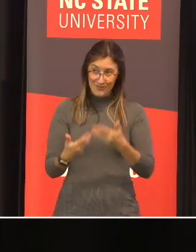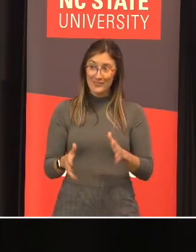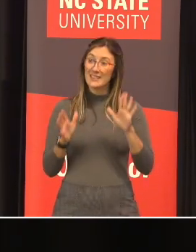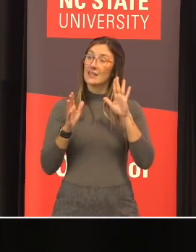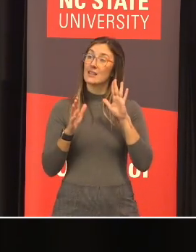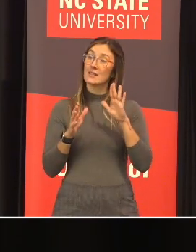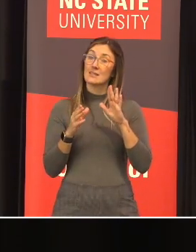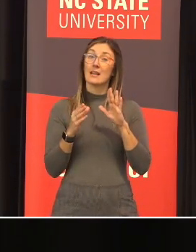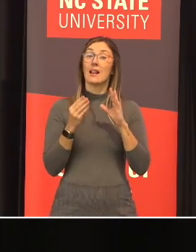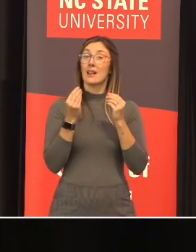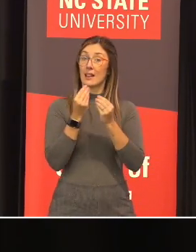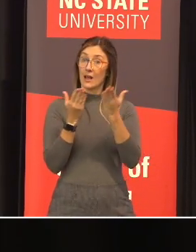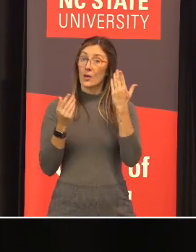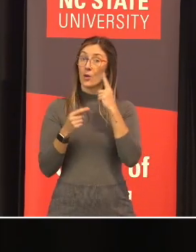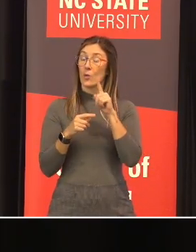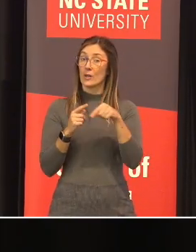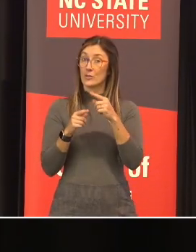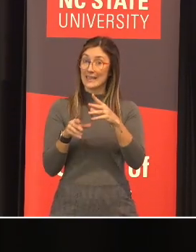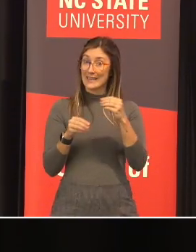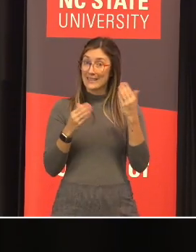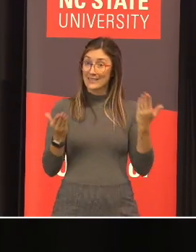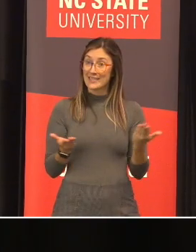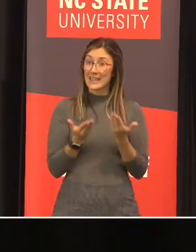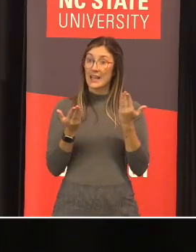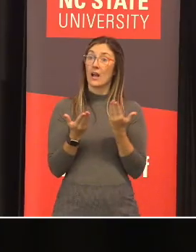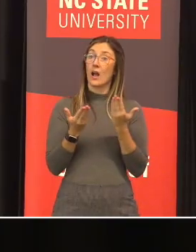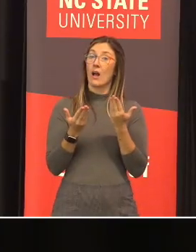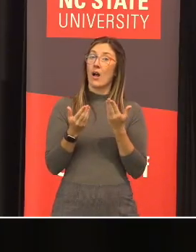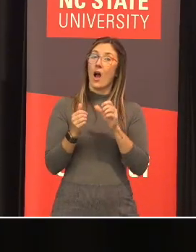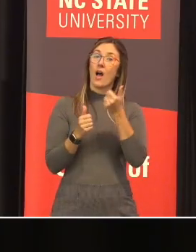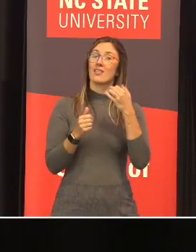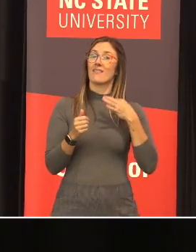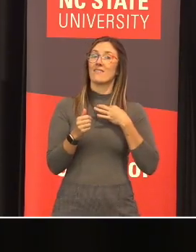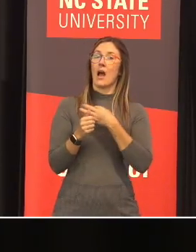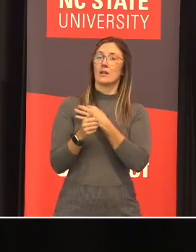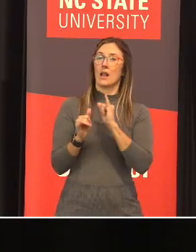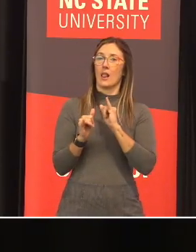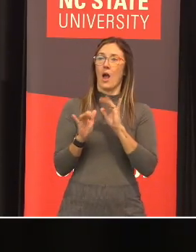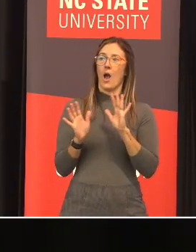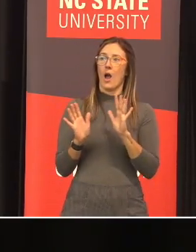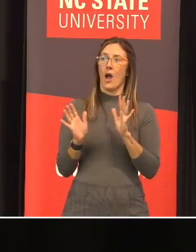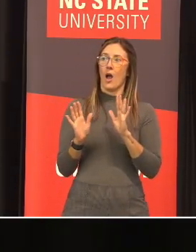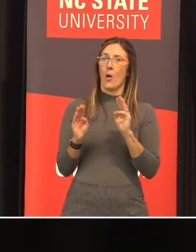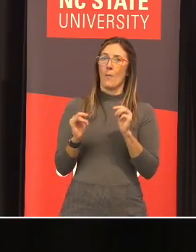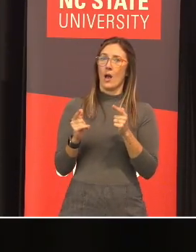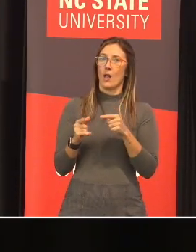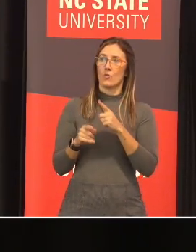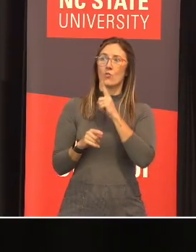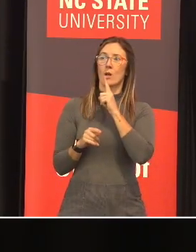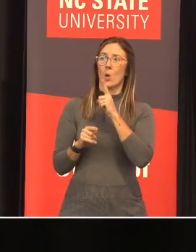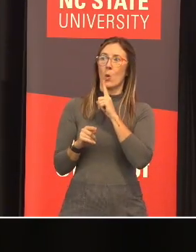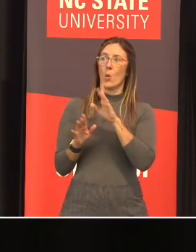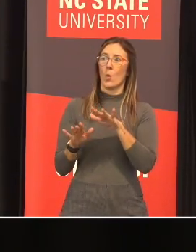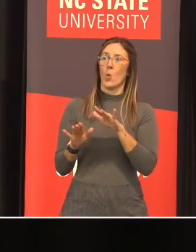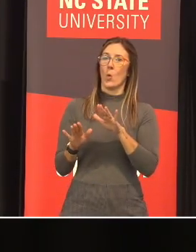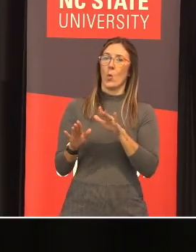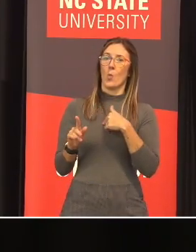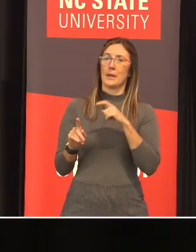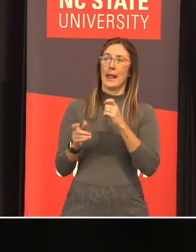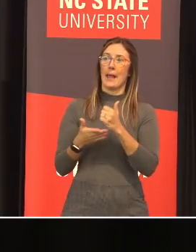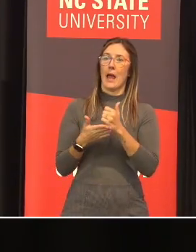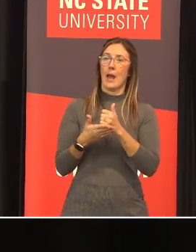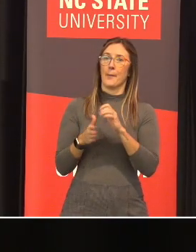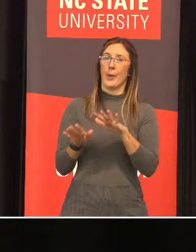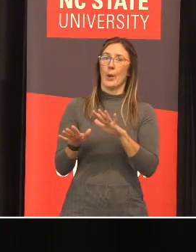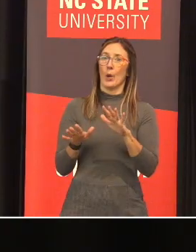the faculty from the Faculty Senate and other faculty groups are starting to go, oh my God, this is real. How are we going to get this to happen? And we need help. So all of